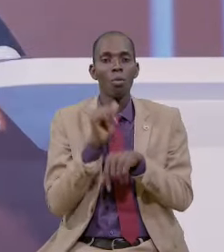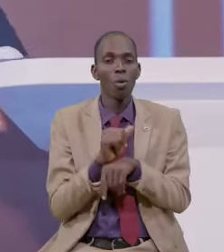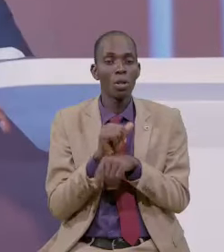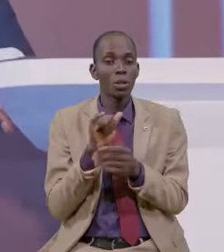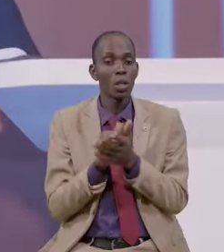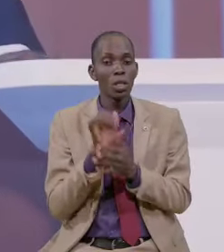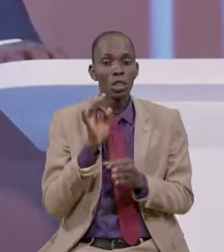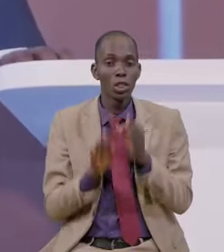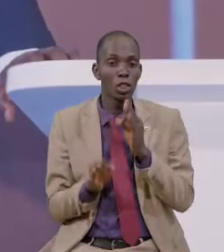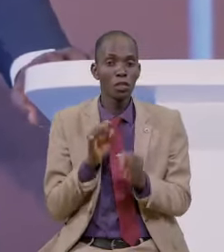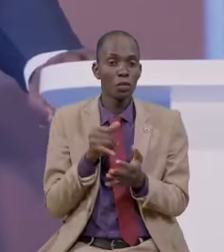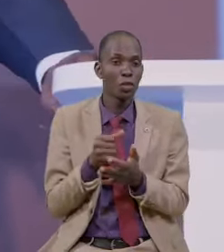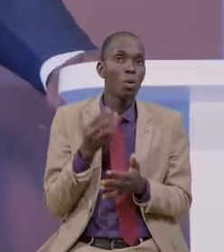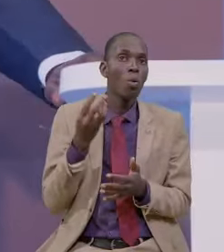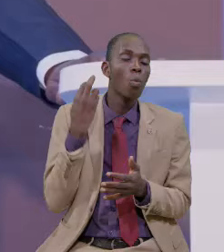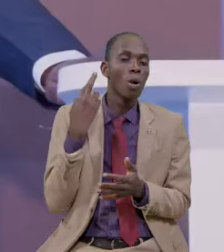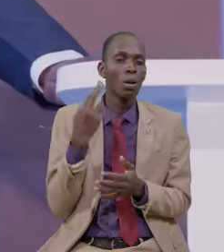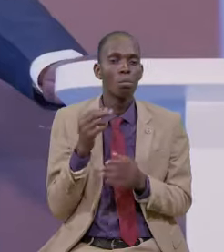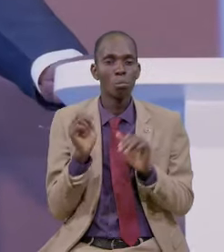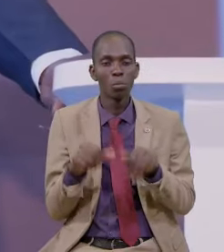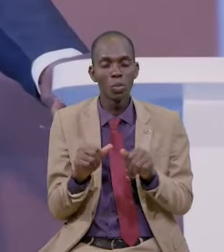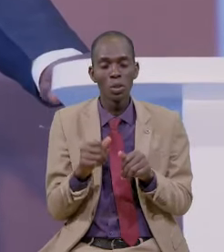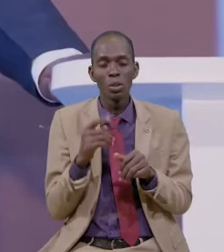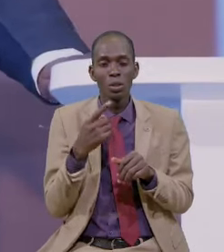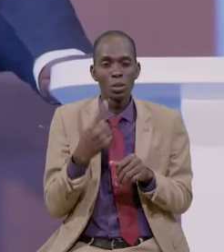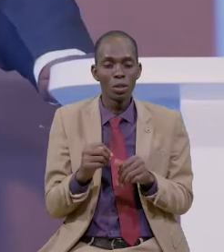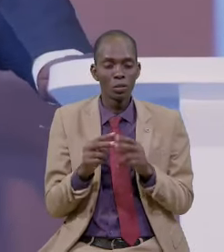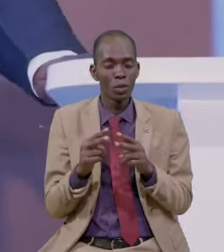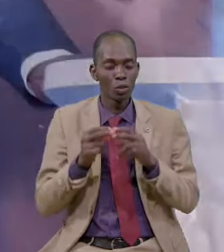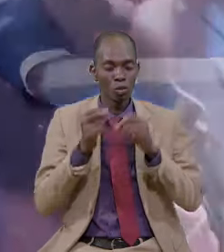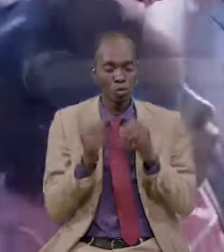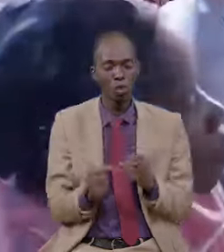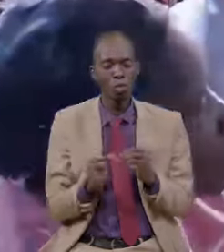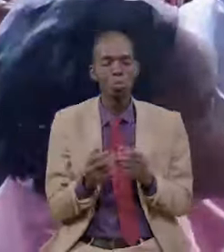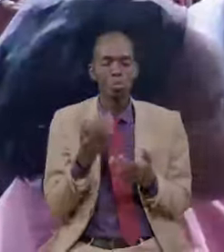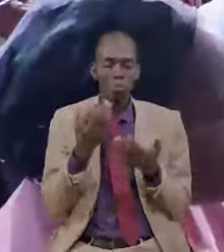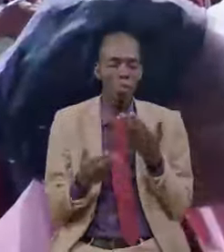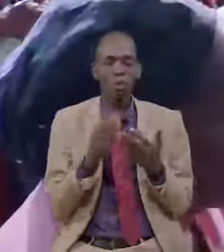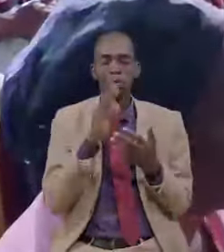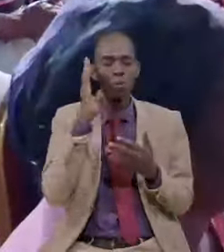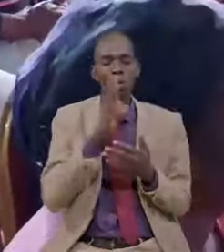were possible, even the very elect will be deceived.